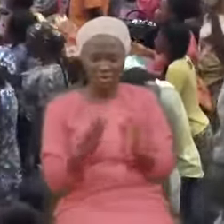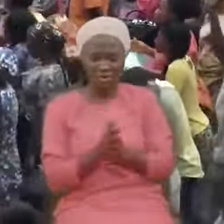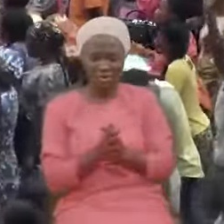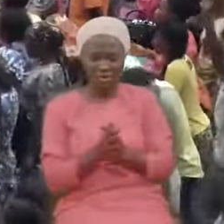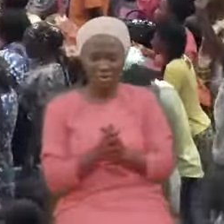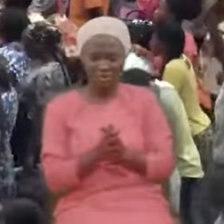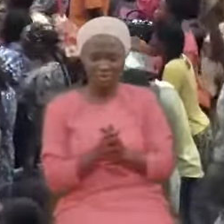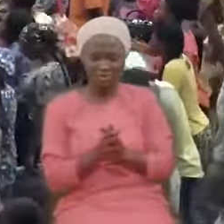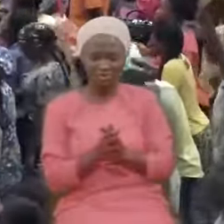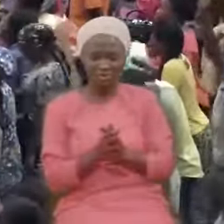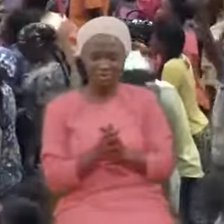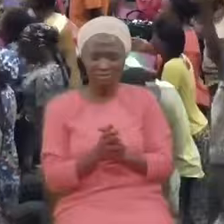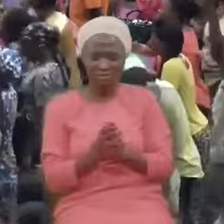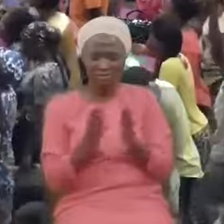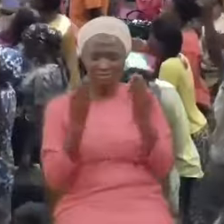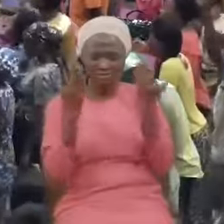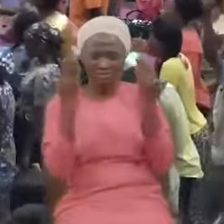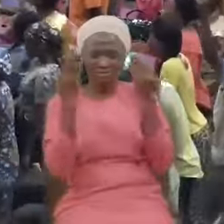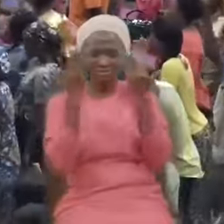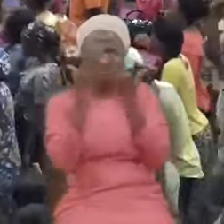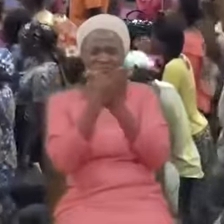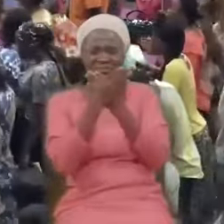Dimness of sight.